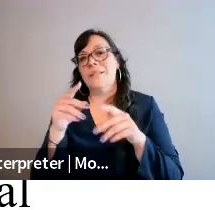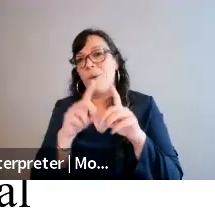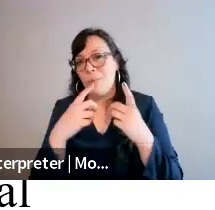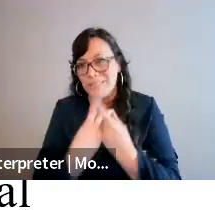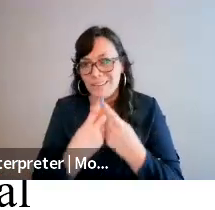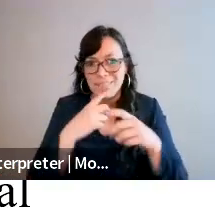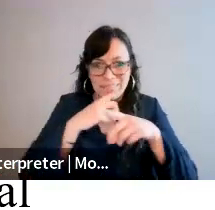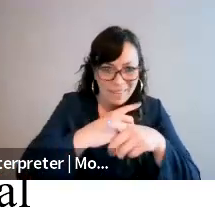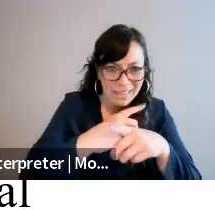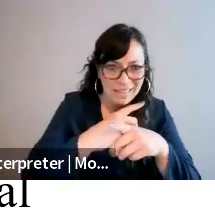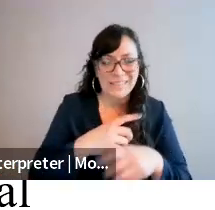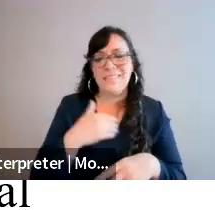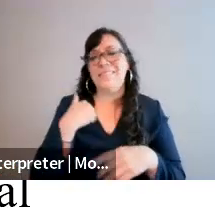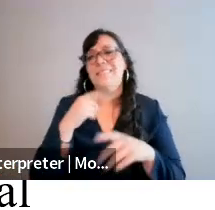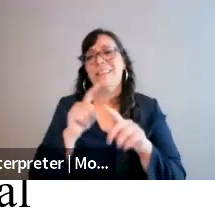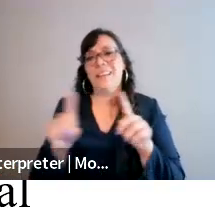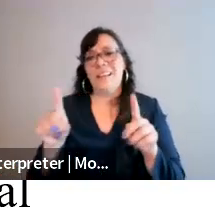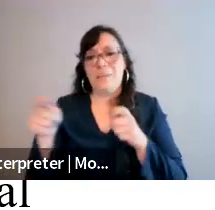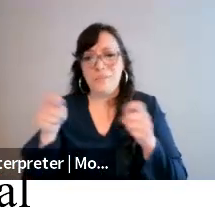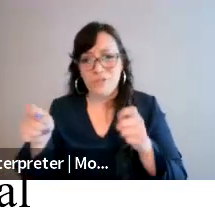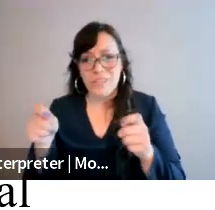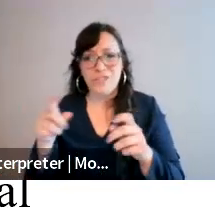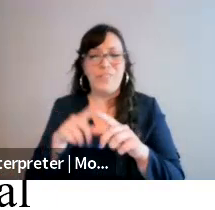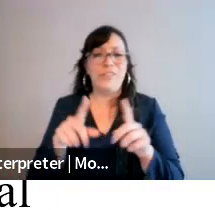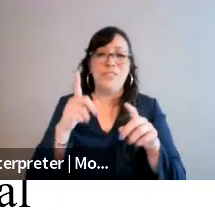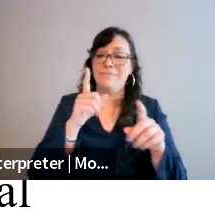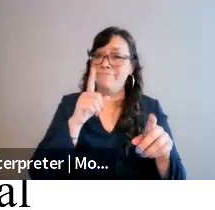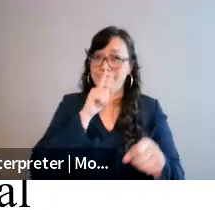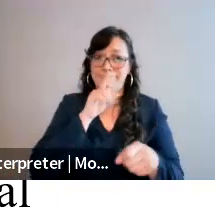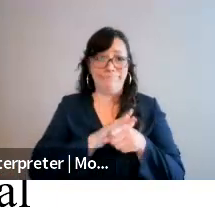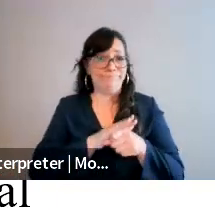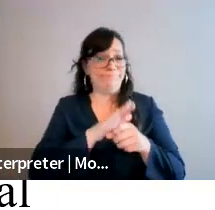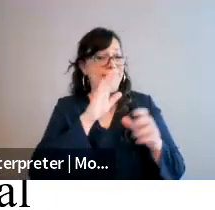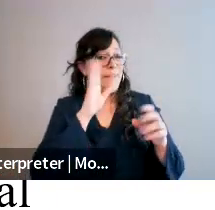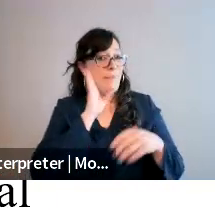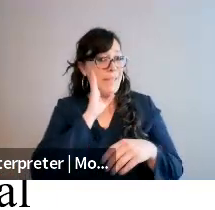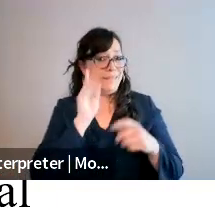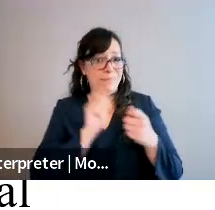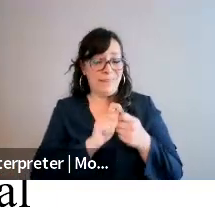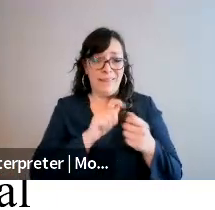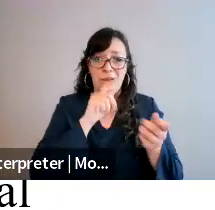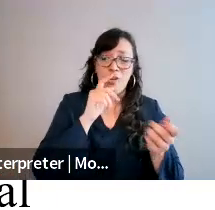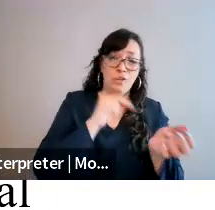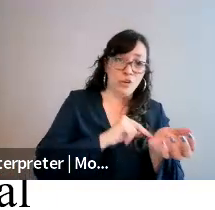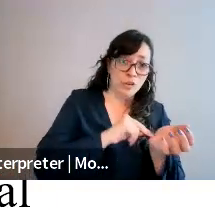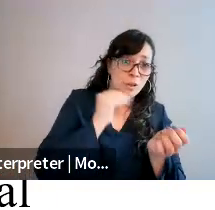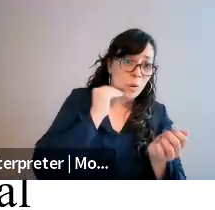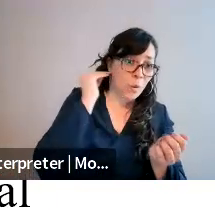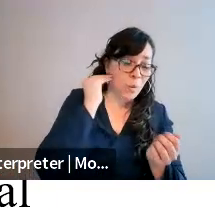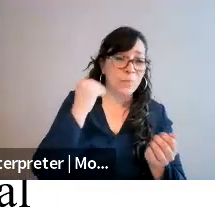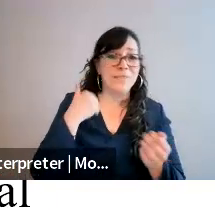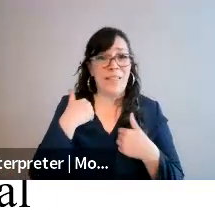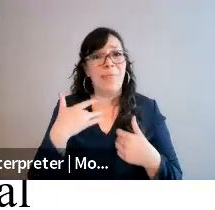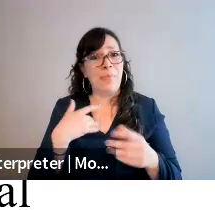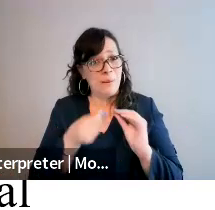Veterans Administration hospitals. There's dedicated beds and nursing homes. So by the time they're done counting those, the number's